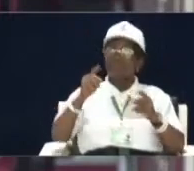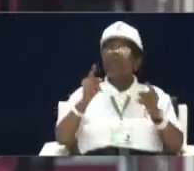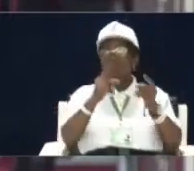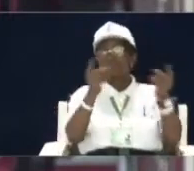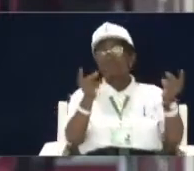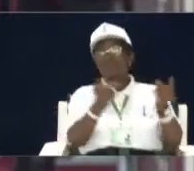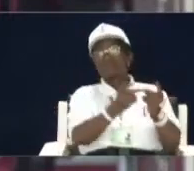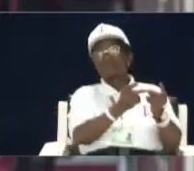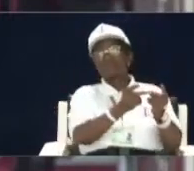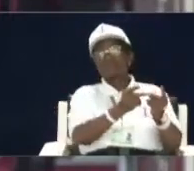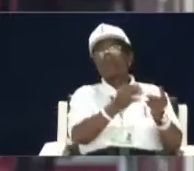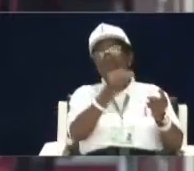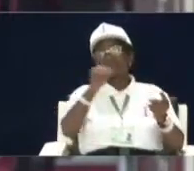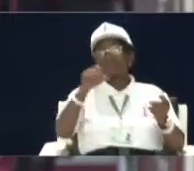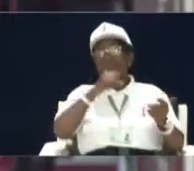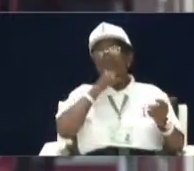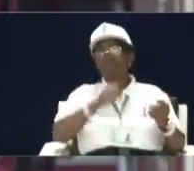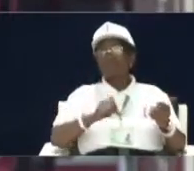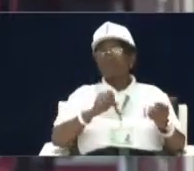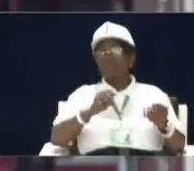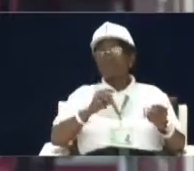of Southwest.